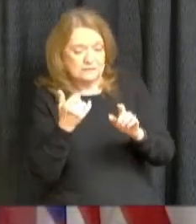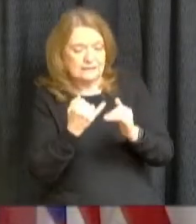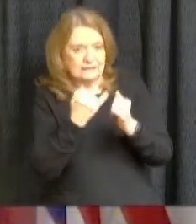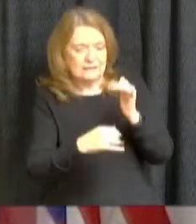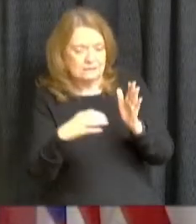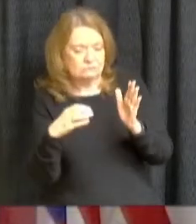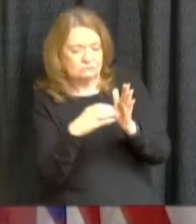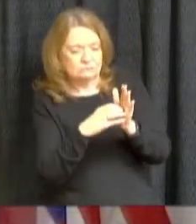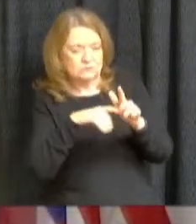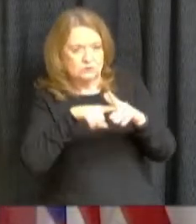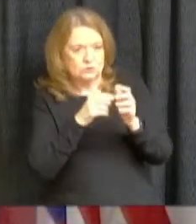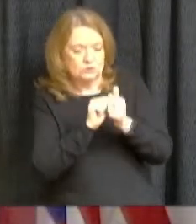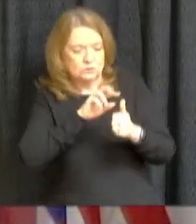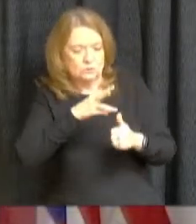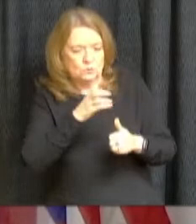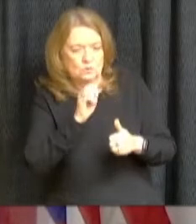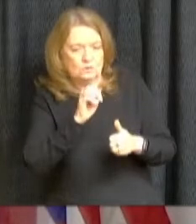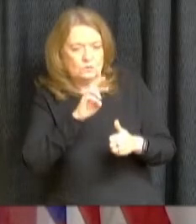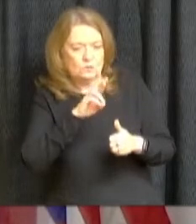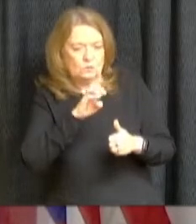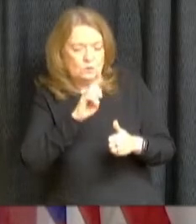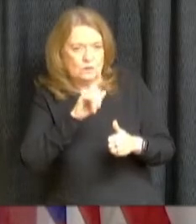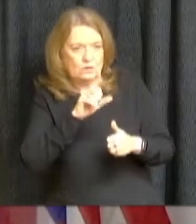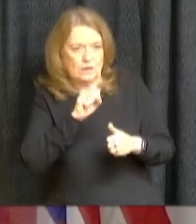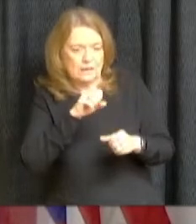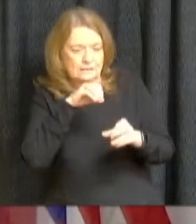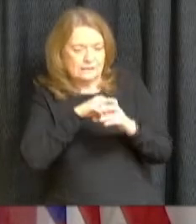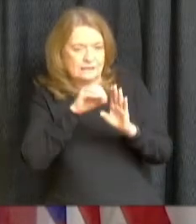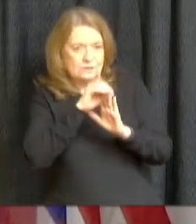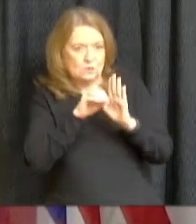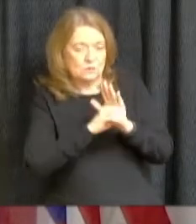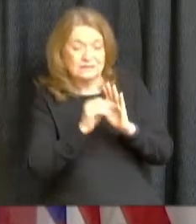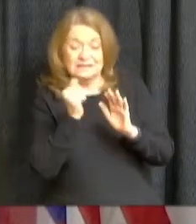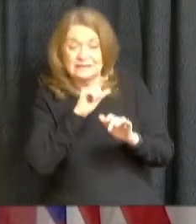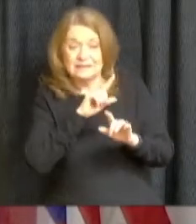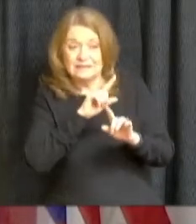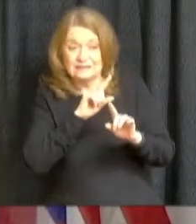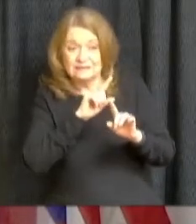last whereas clause in the ordinance. Any comment or